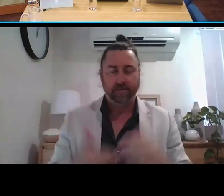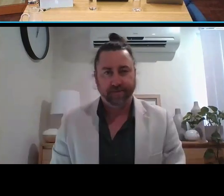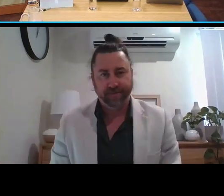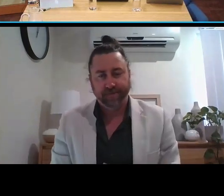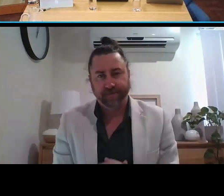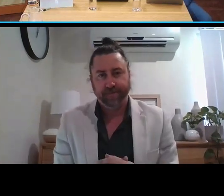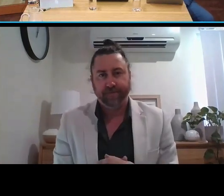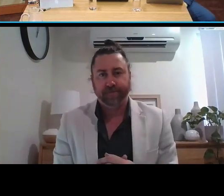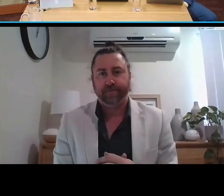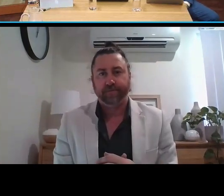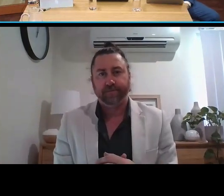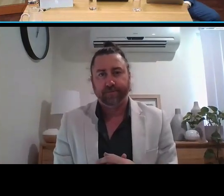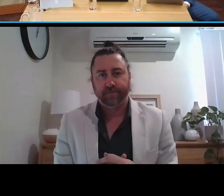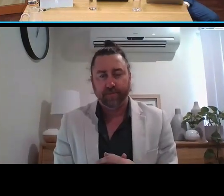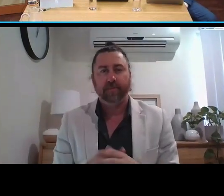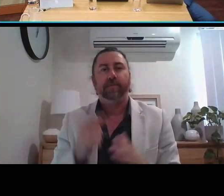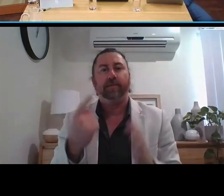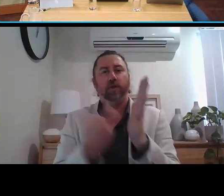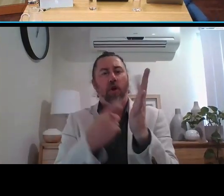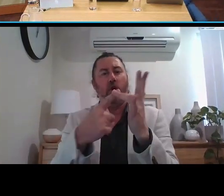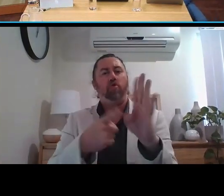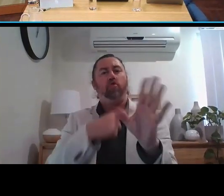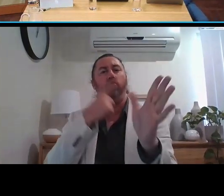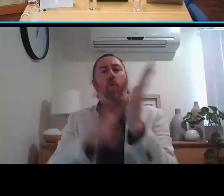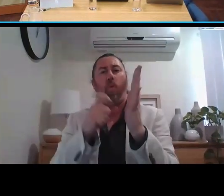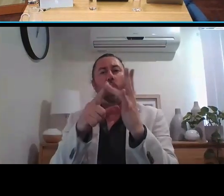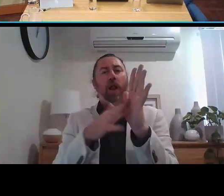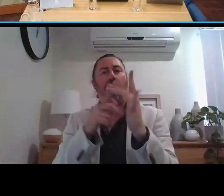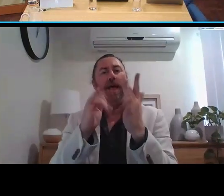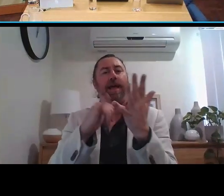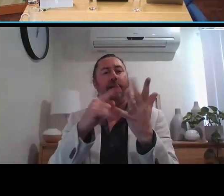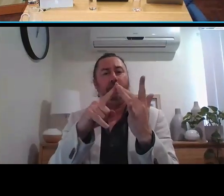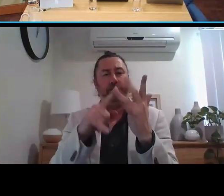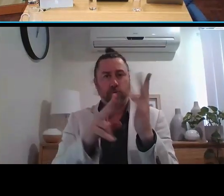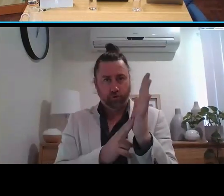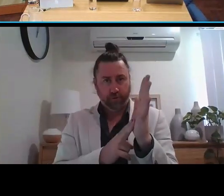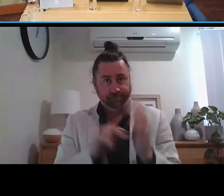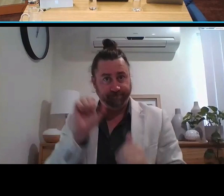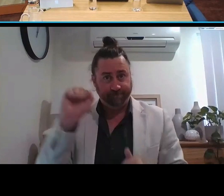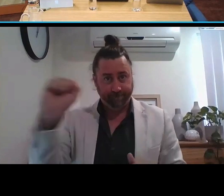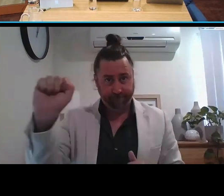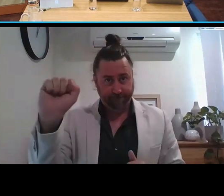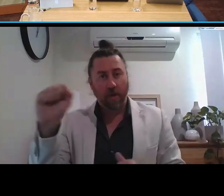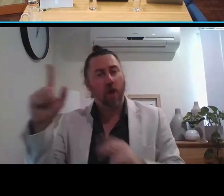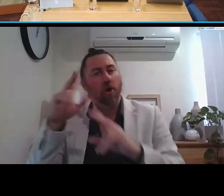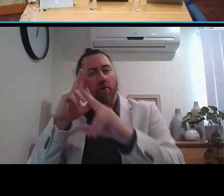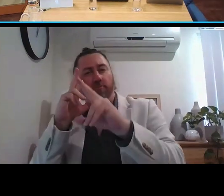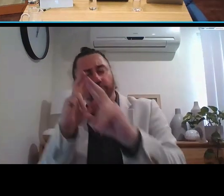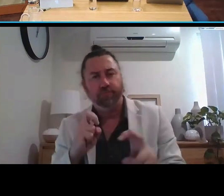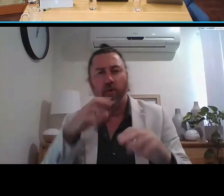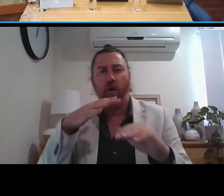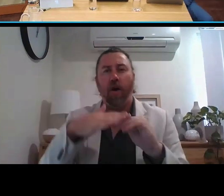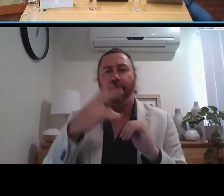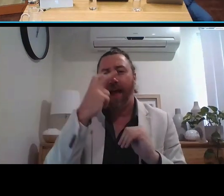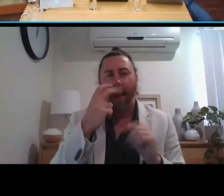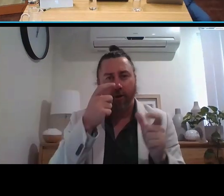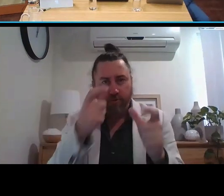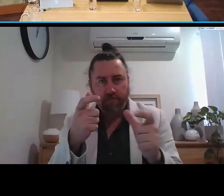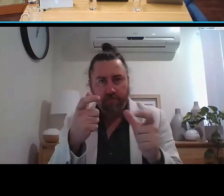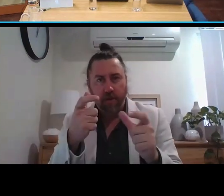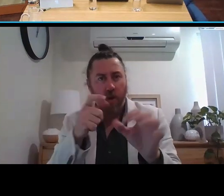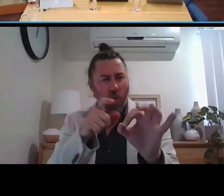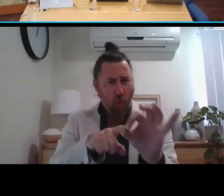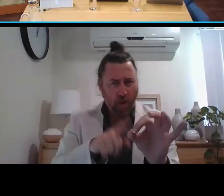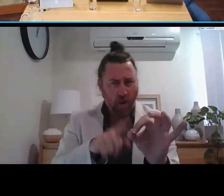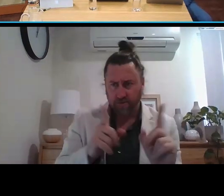reorientate ourselves with the Royal Commission. Star Ratings was at the heart of the Royal Commission in Aged Care Quality and Safety, which highlighted that there is currently